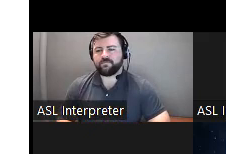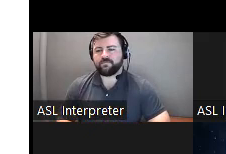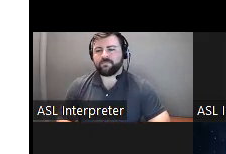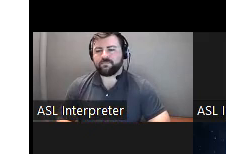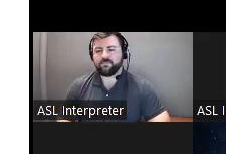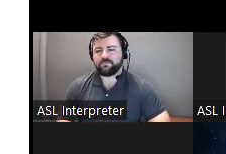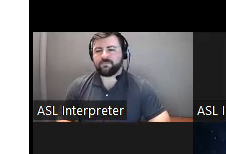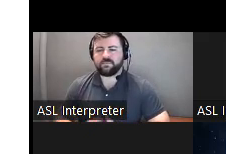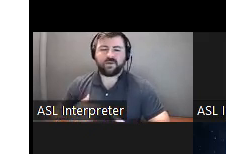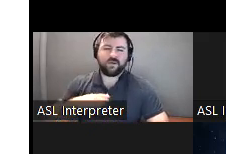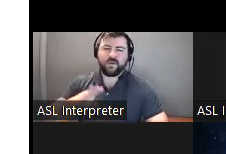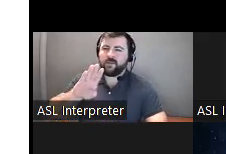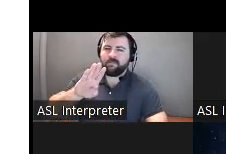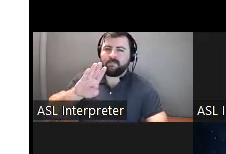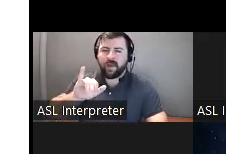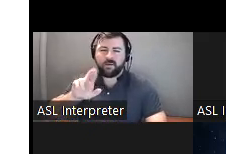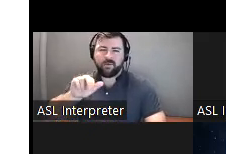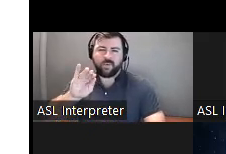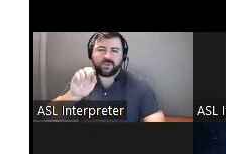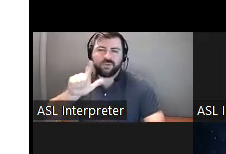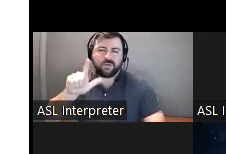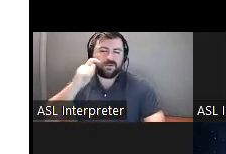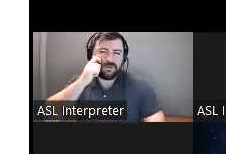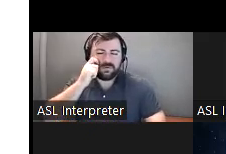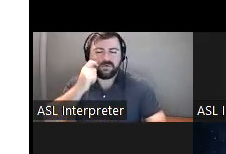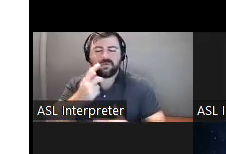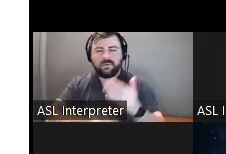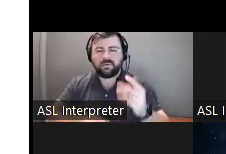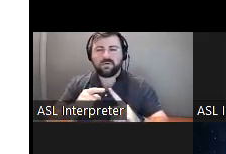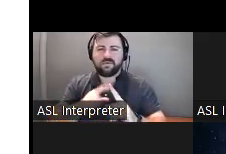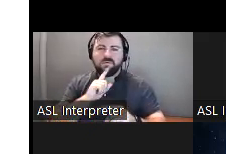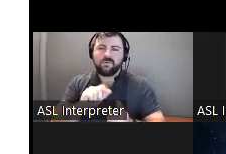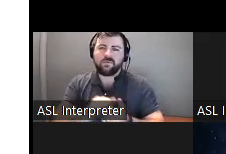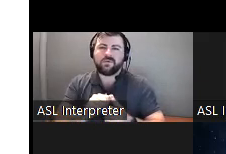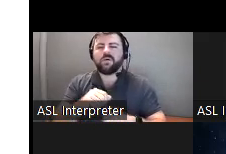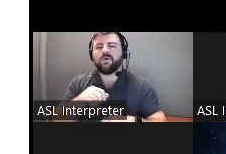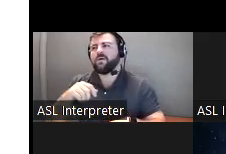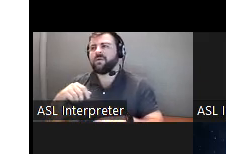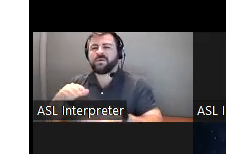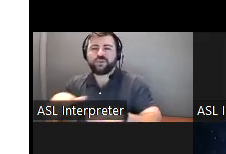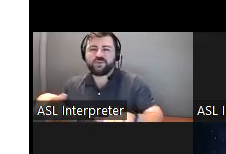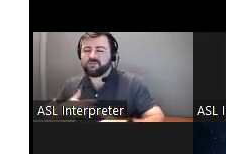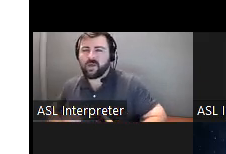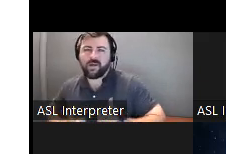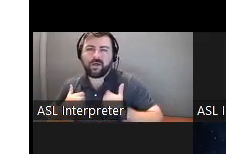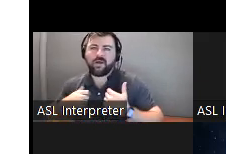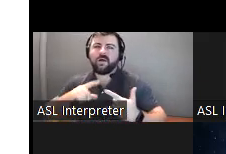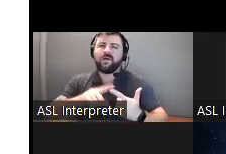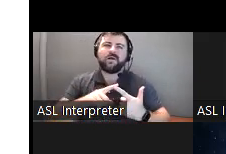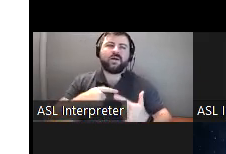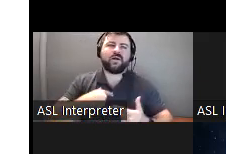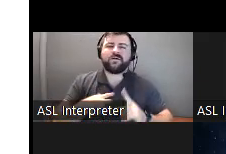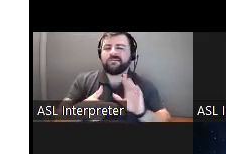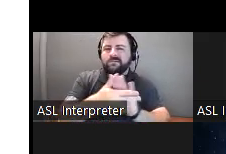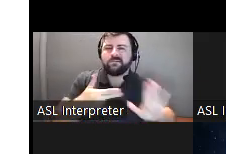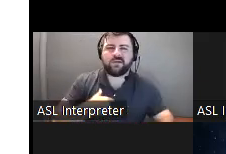having biracial grandchildren, being diagnosed with fetal alcohol syndrome, and being on the spectrum